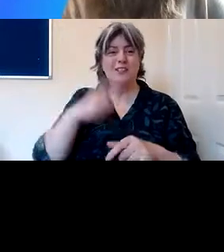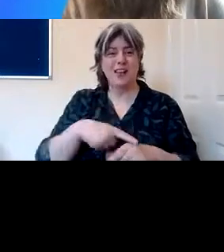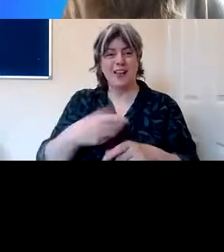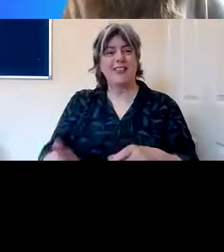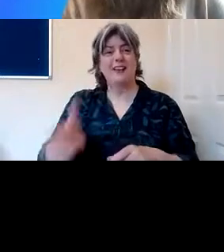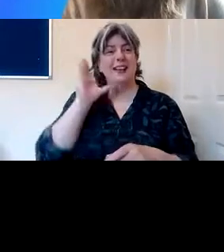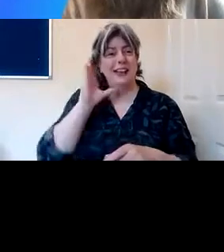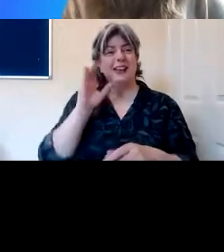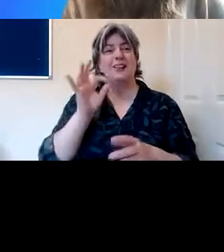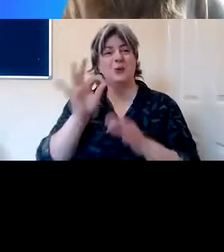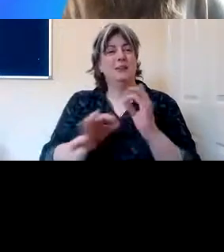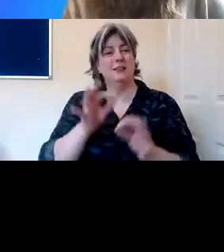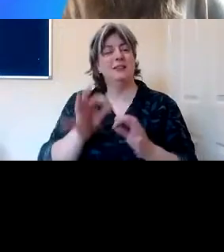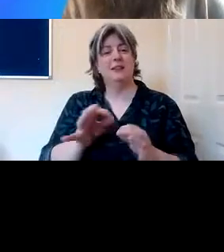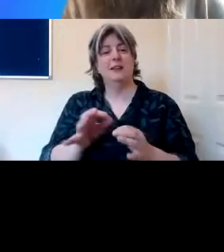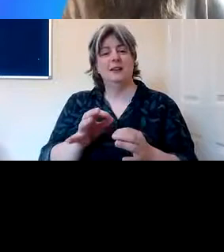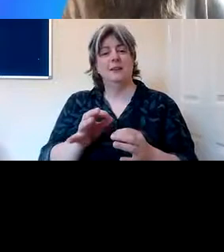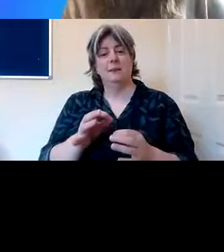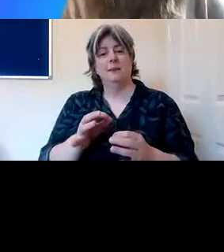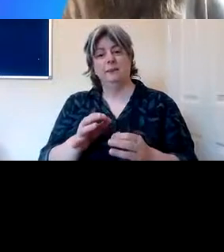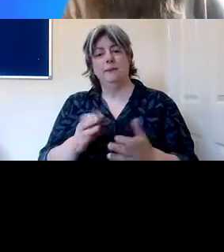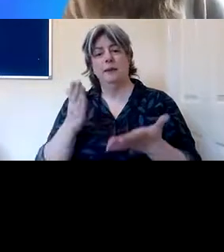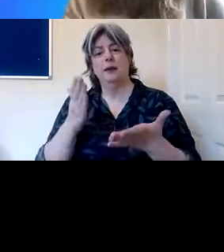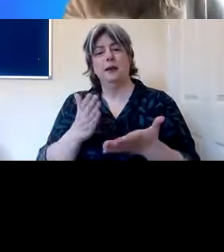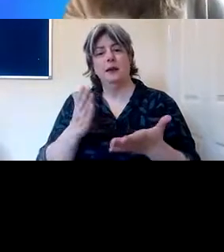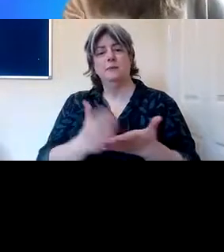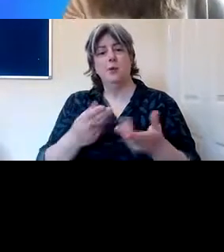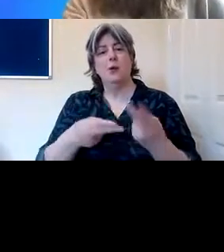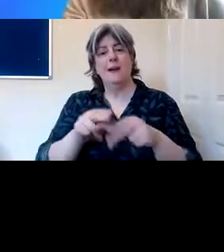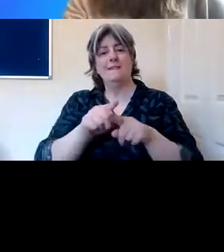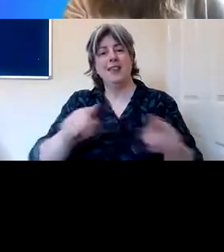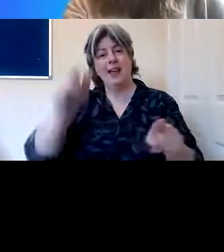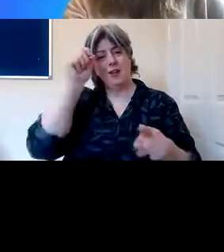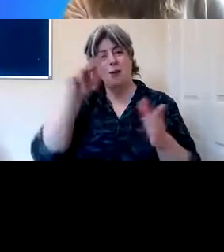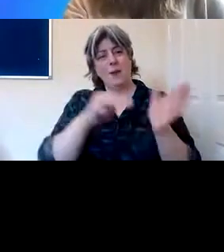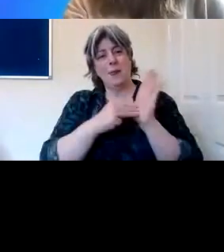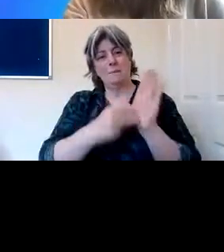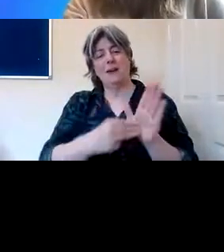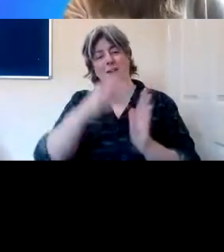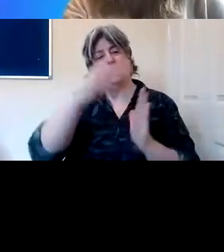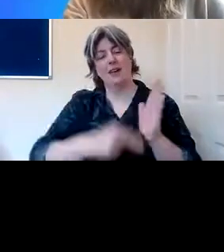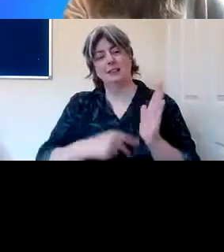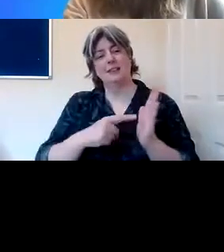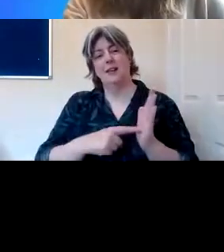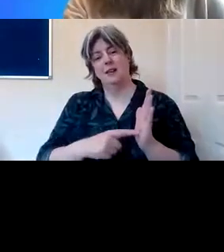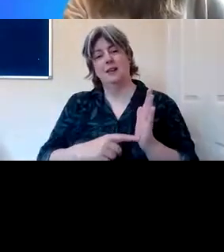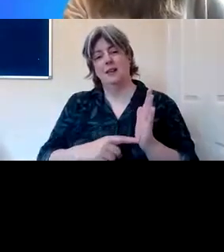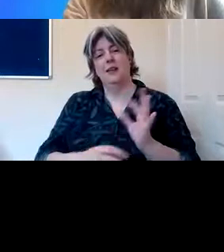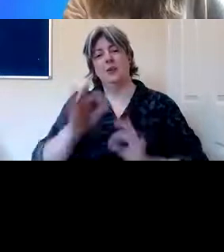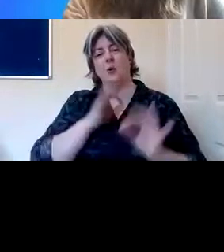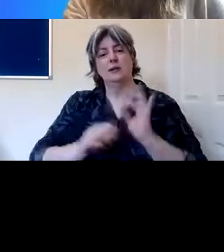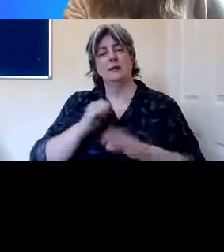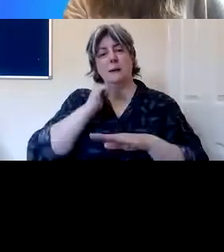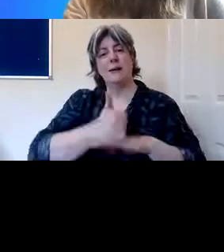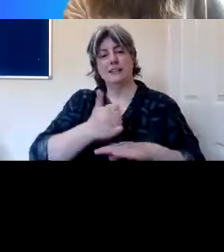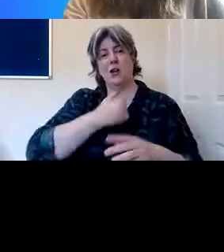ask them, but I'm sure they, if they're familiar with our manifesto, all the questions are based around our key principles and our key